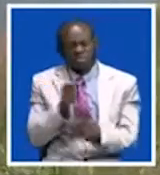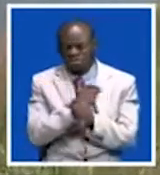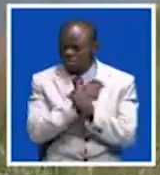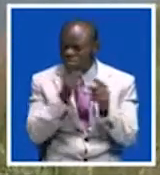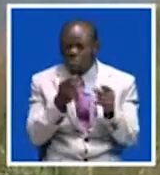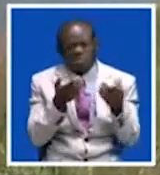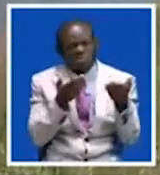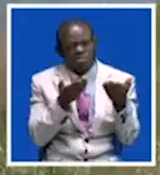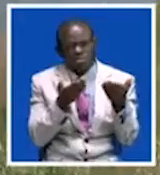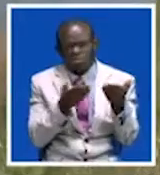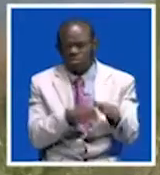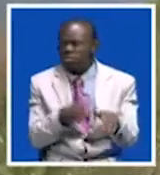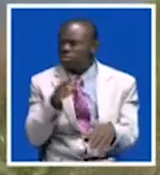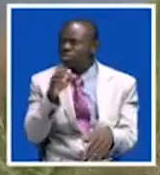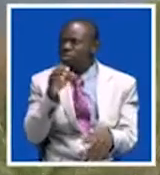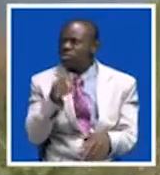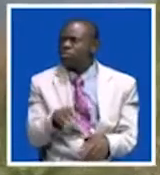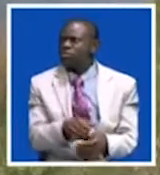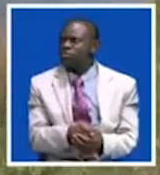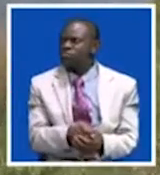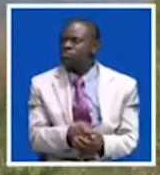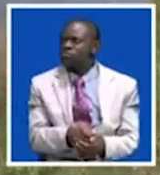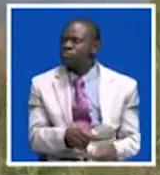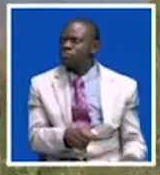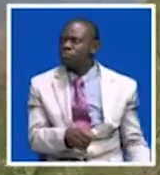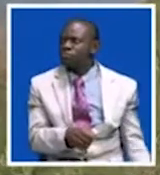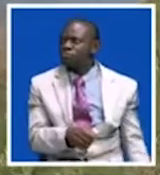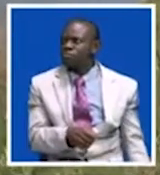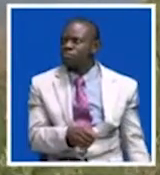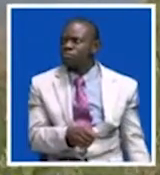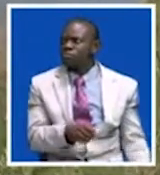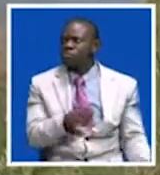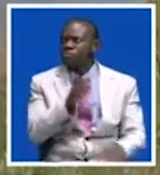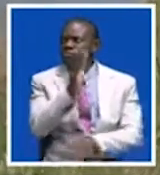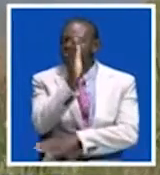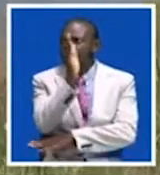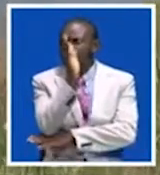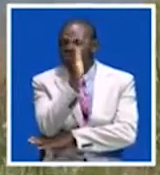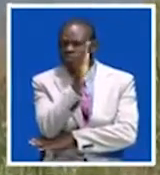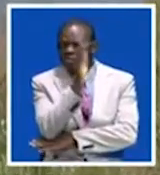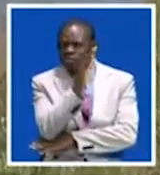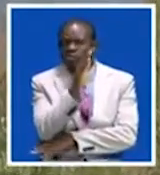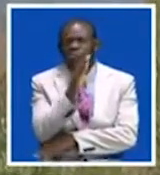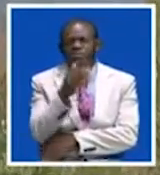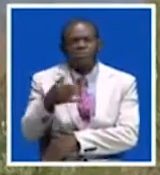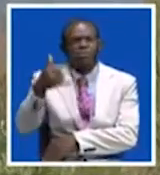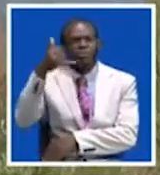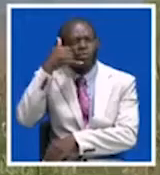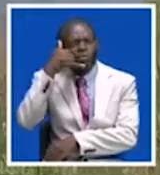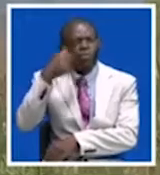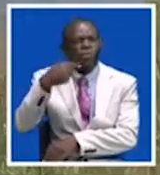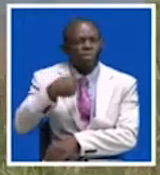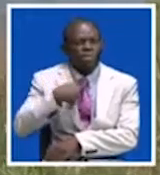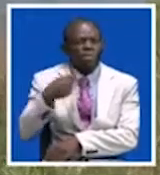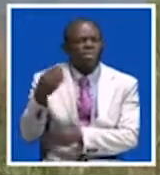swimming. So until in the afternoon, I think after an hour or 2 hours, that's when I was called that someone